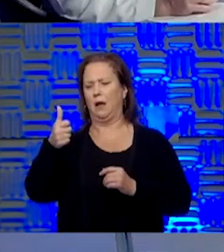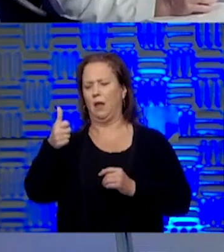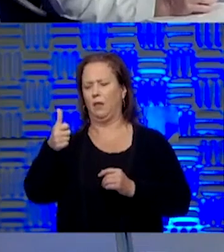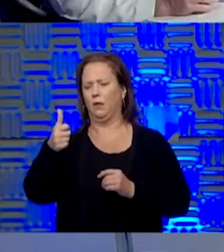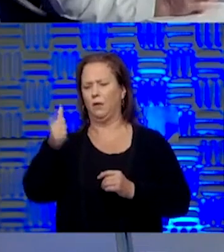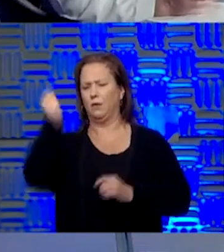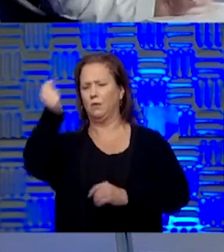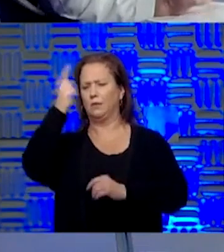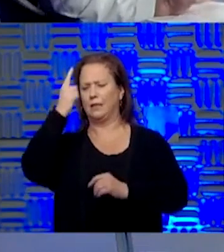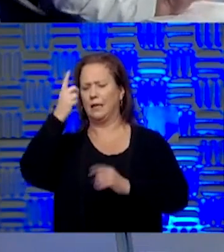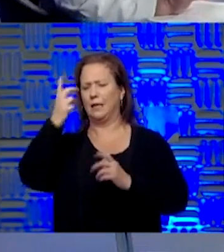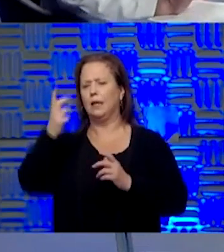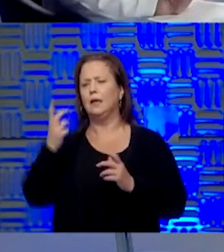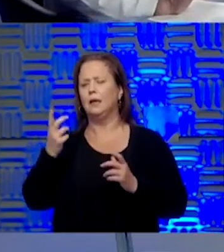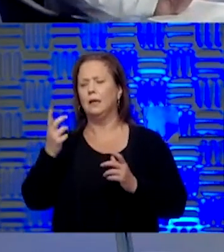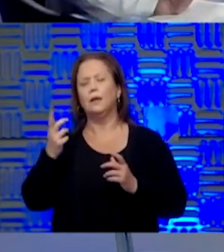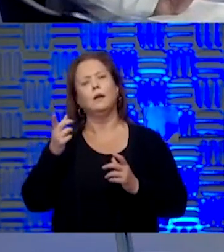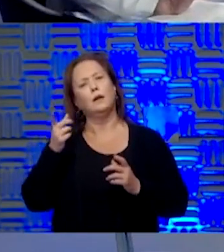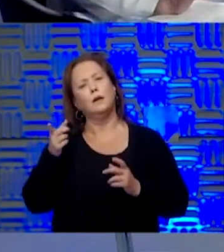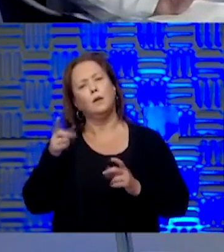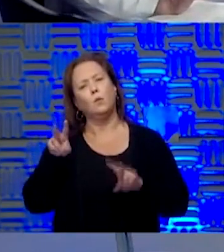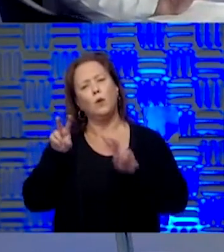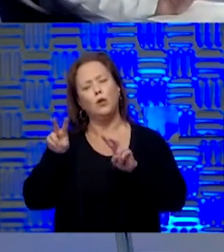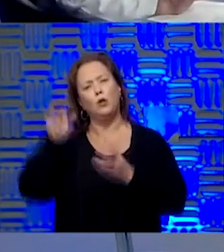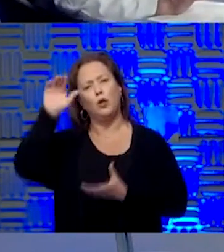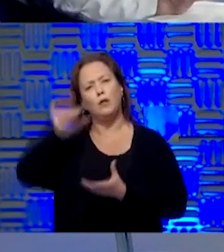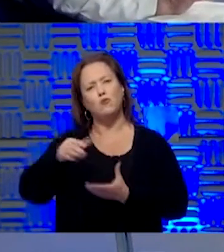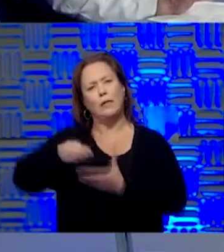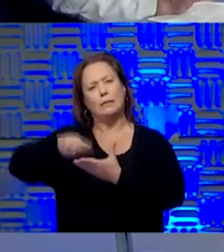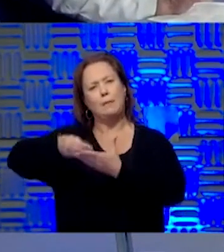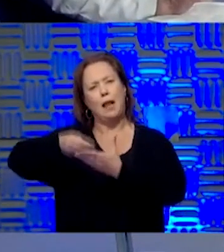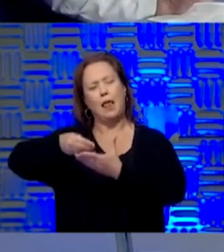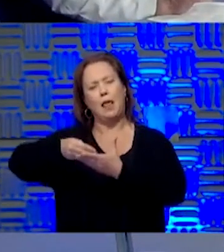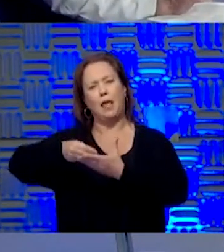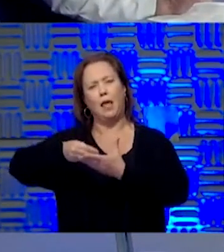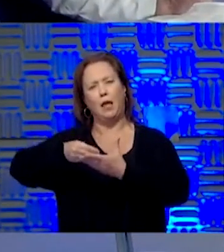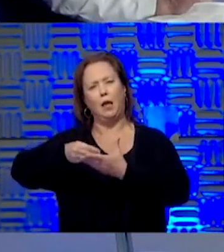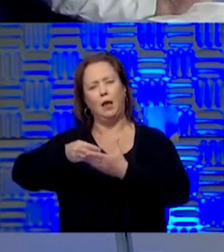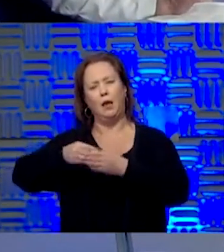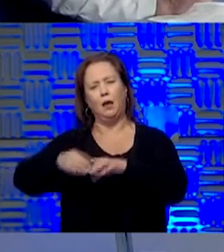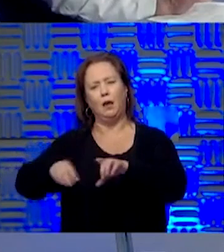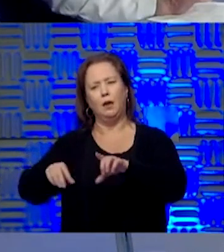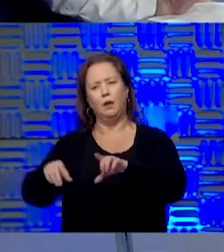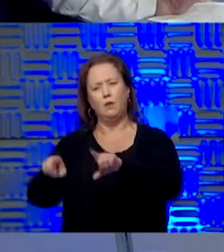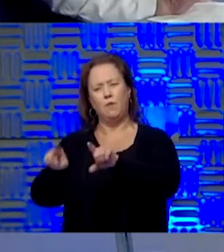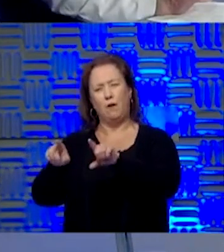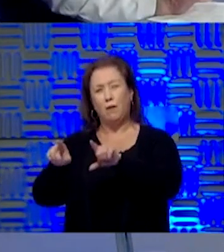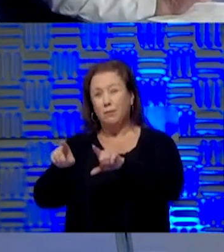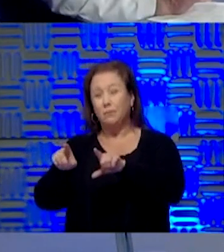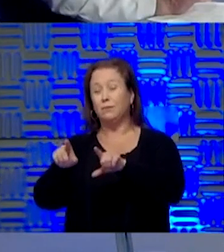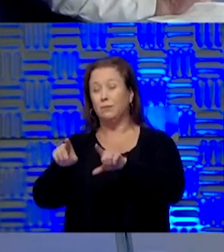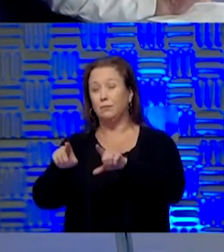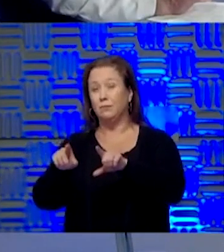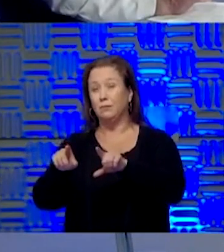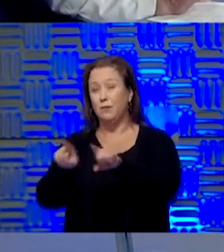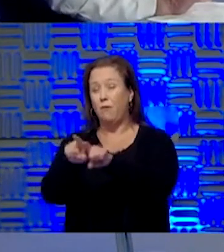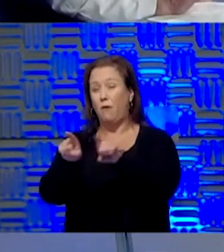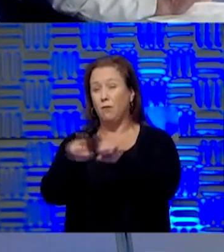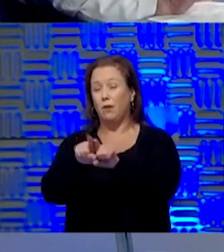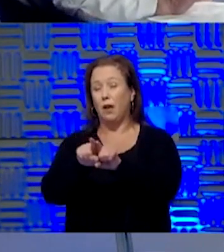is that when you're looking at decreased revenues, you've also had to make some pretty